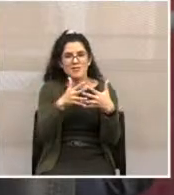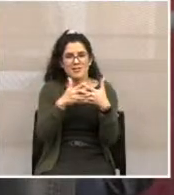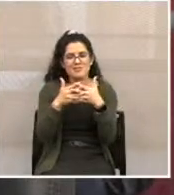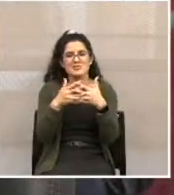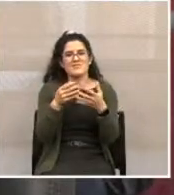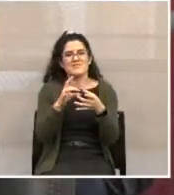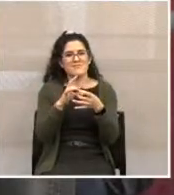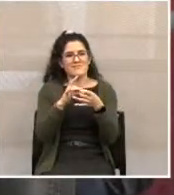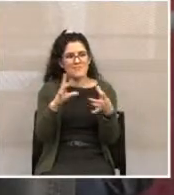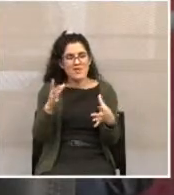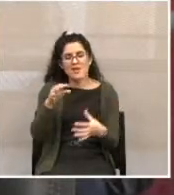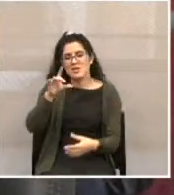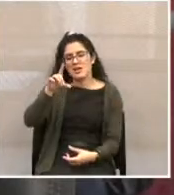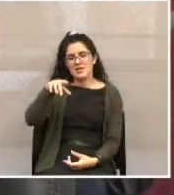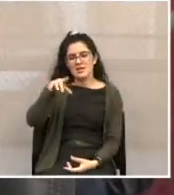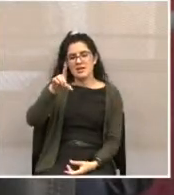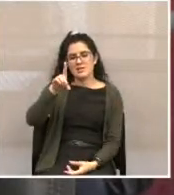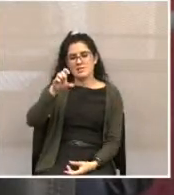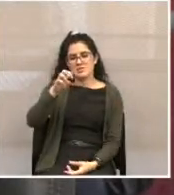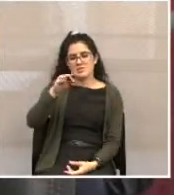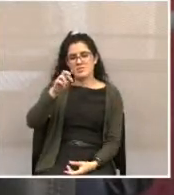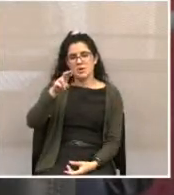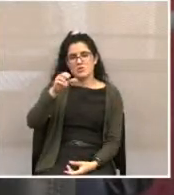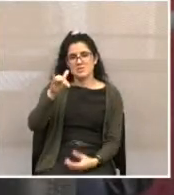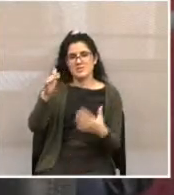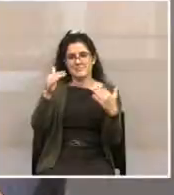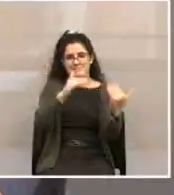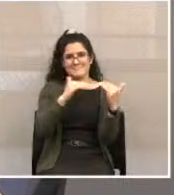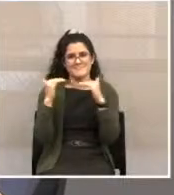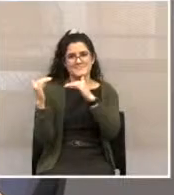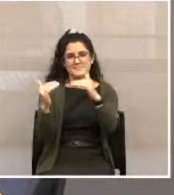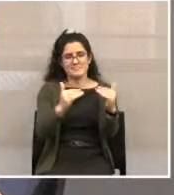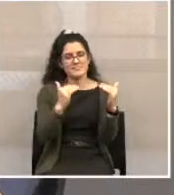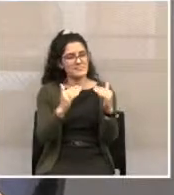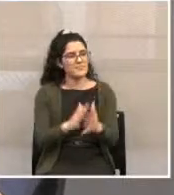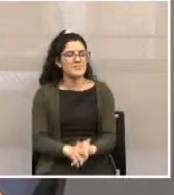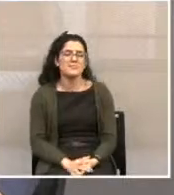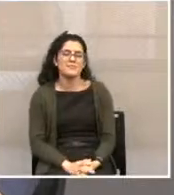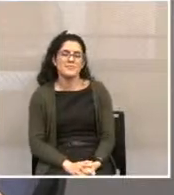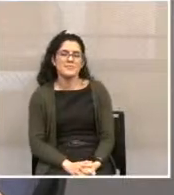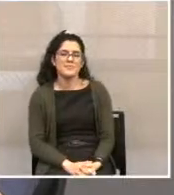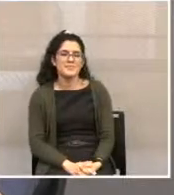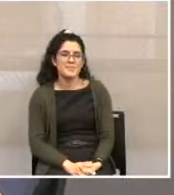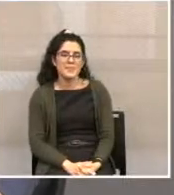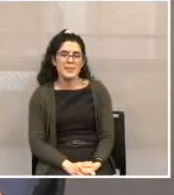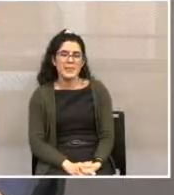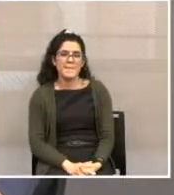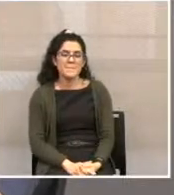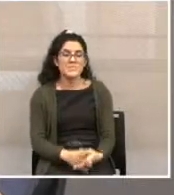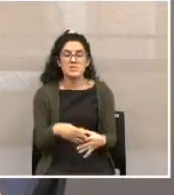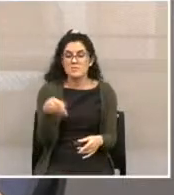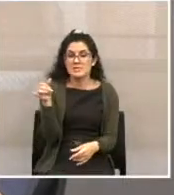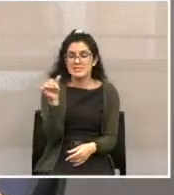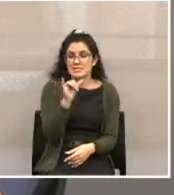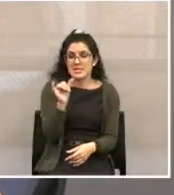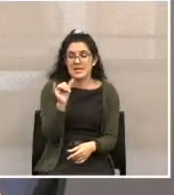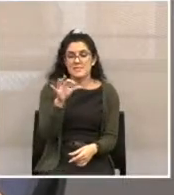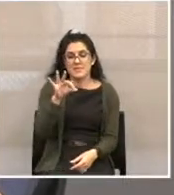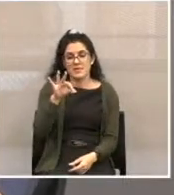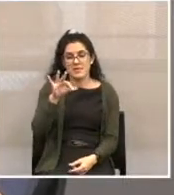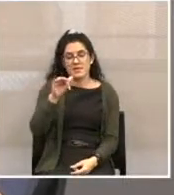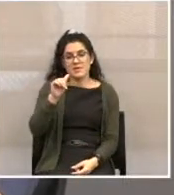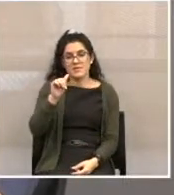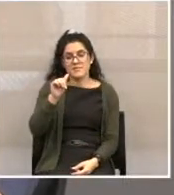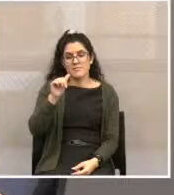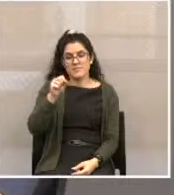advancing democracy and equity. It's a shame that the same fascist techniques we saw in home